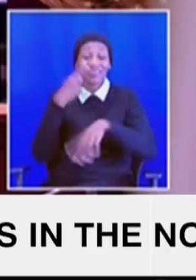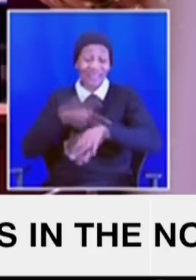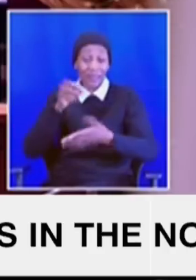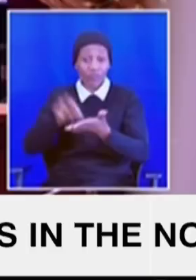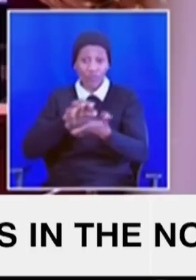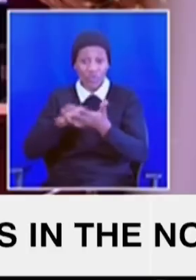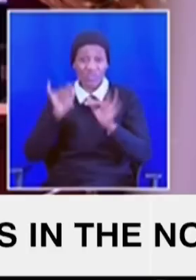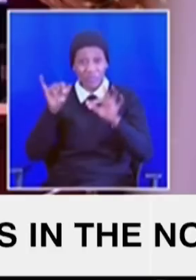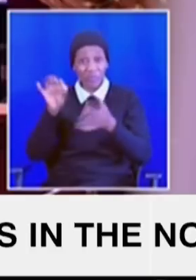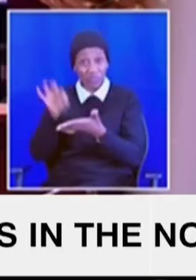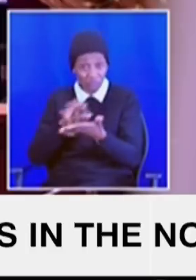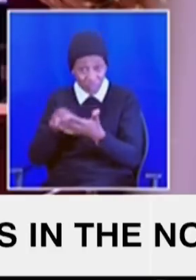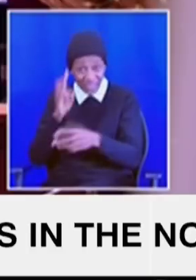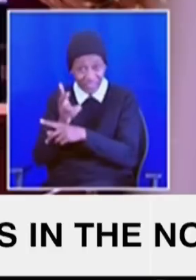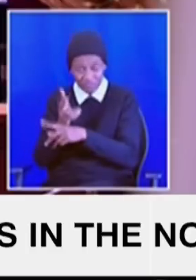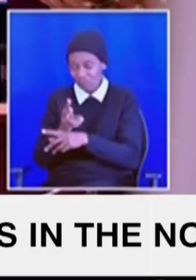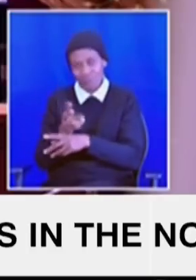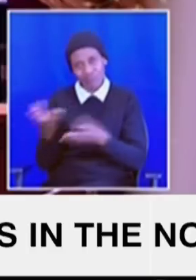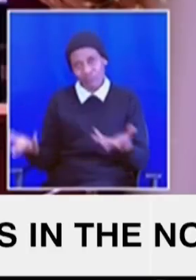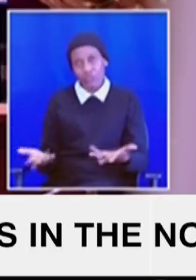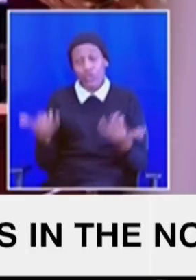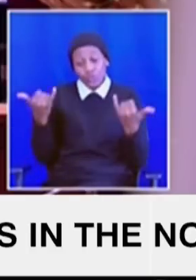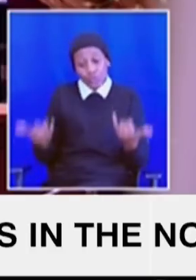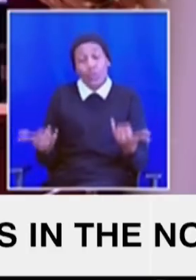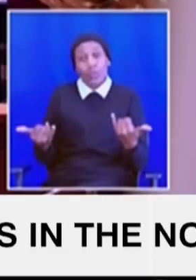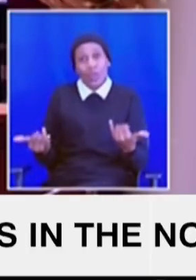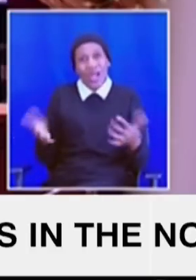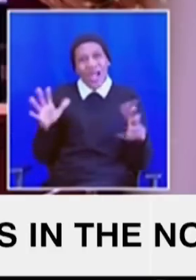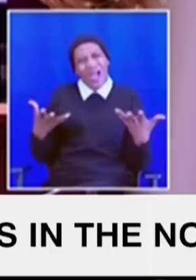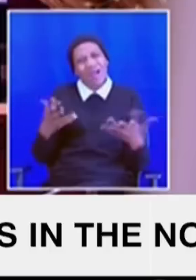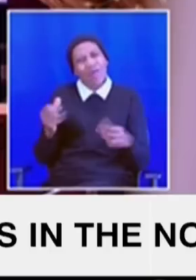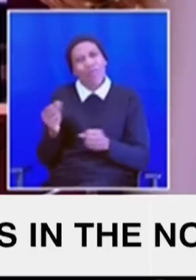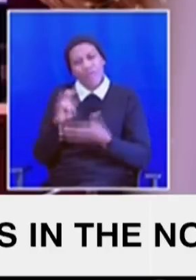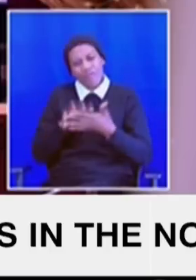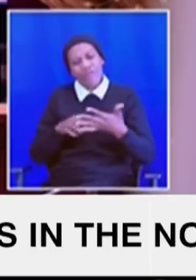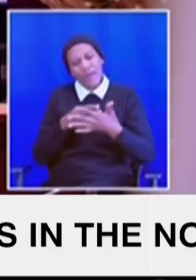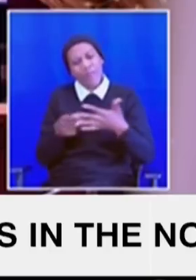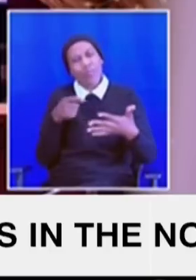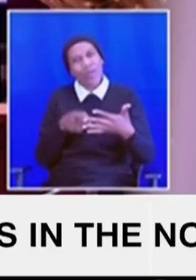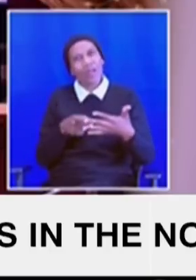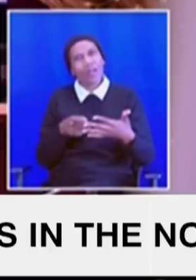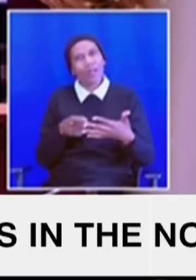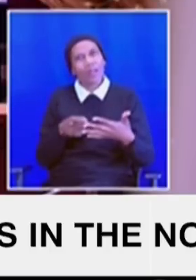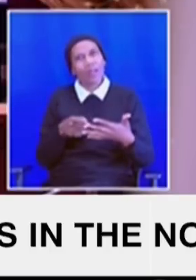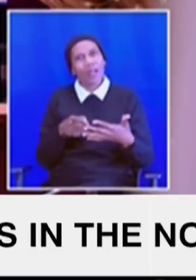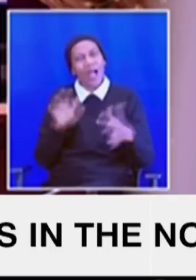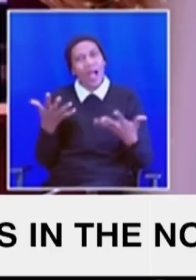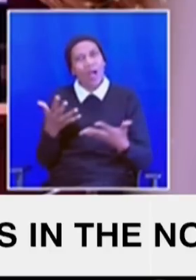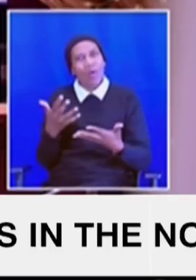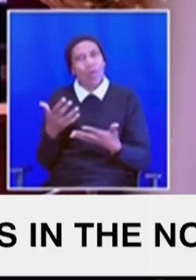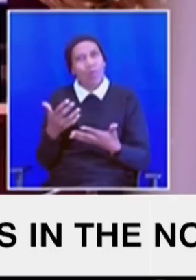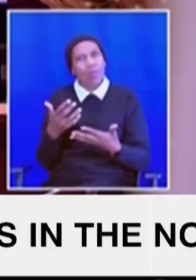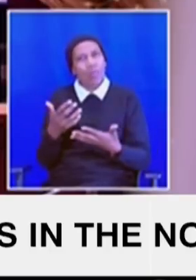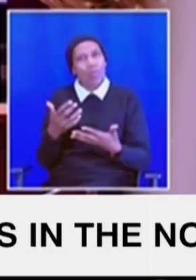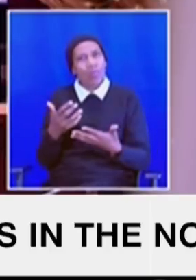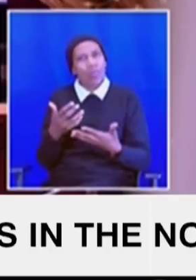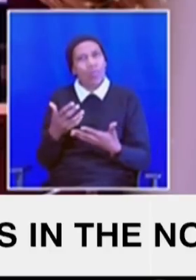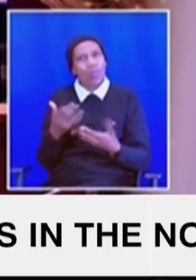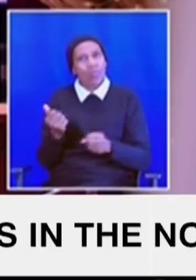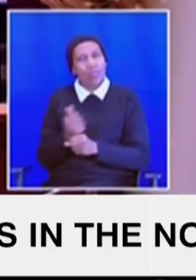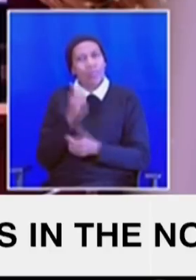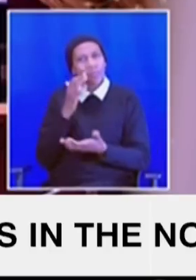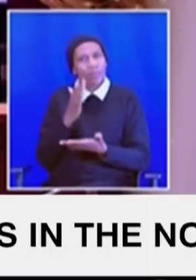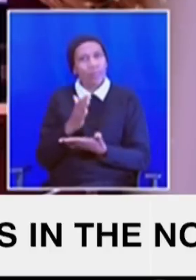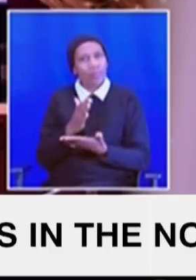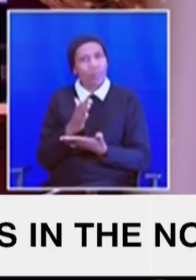elections. As part of our regulatory framework on coalitions, will government consider a participatory process of taking into account the